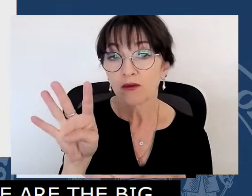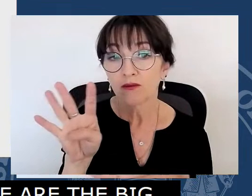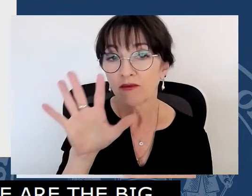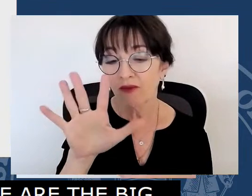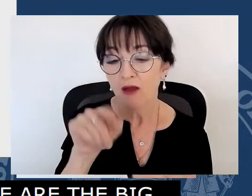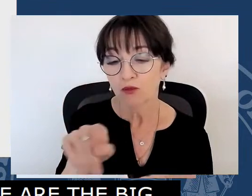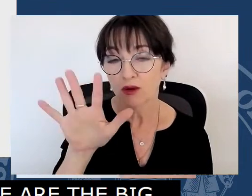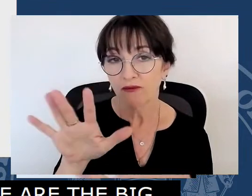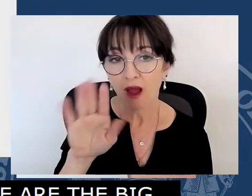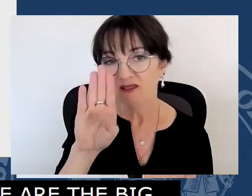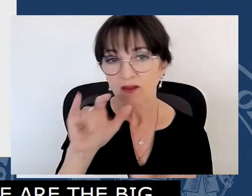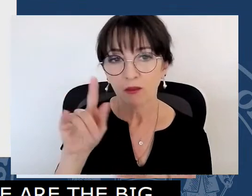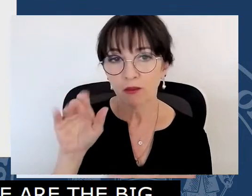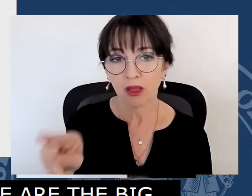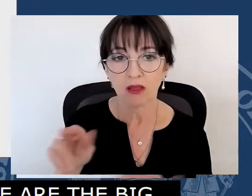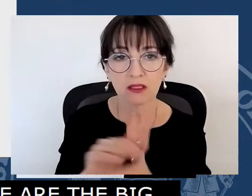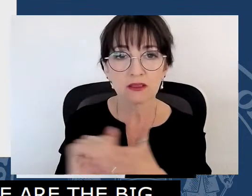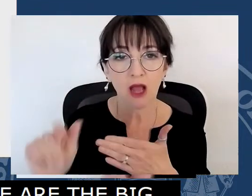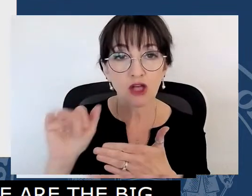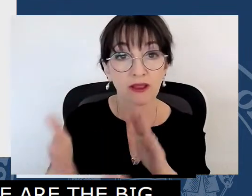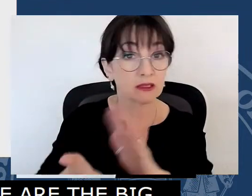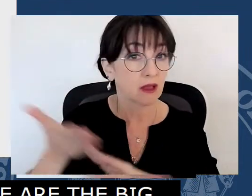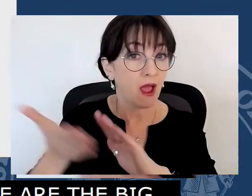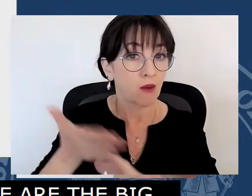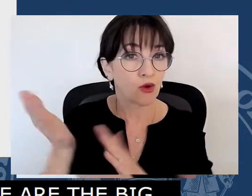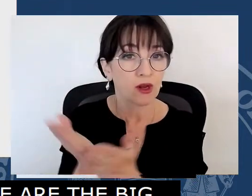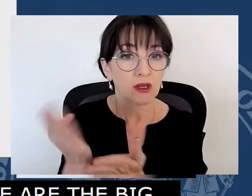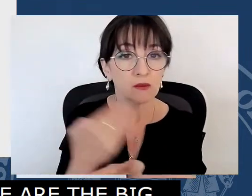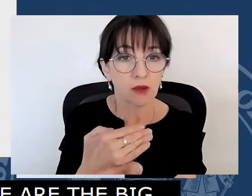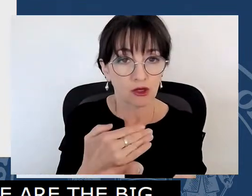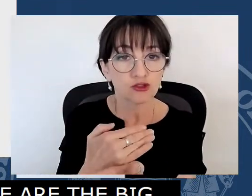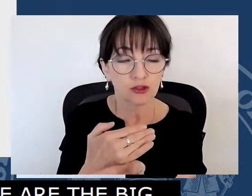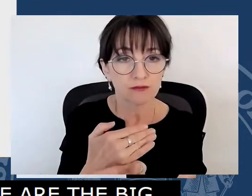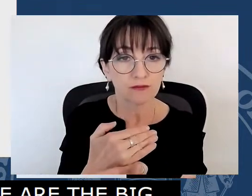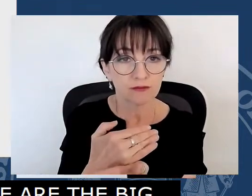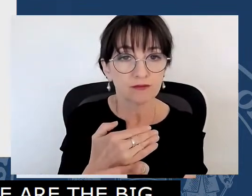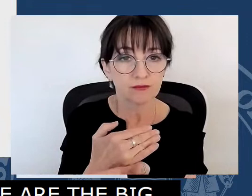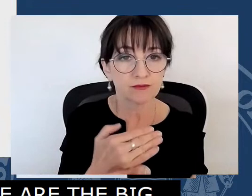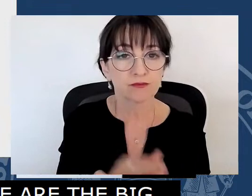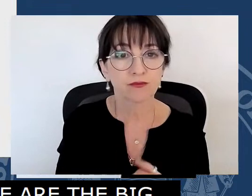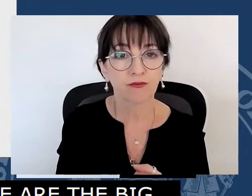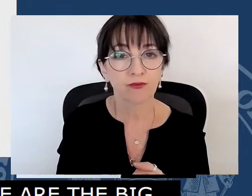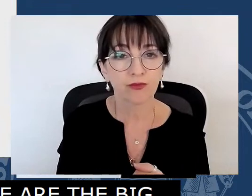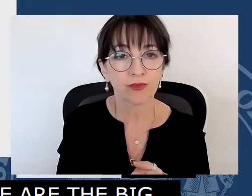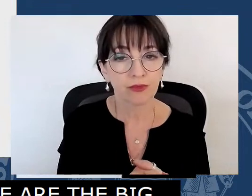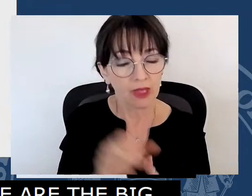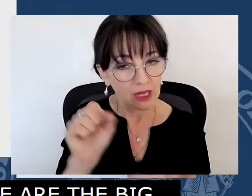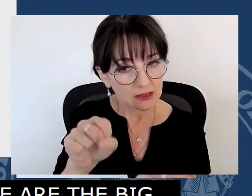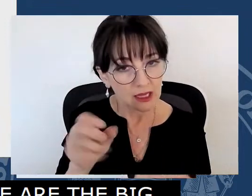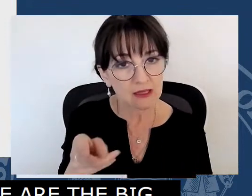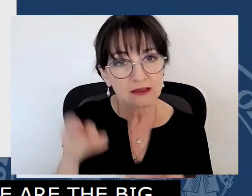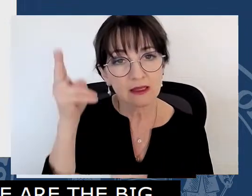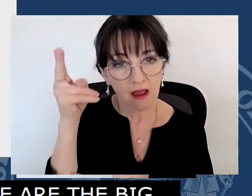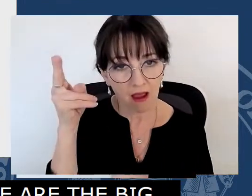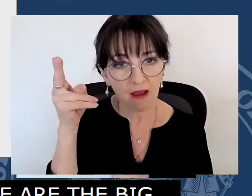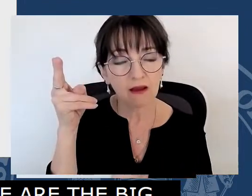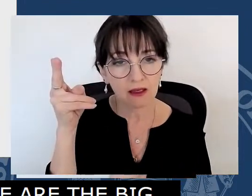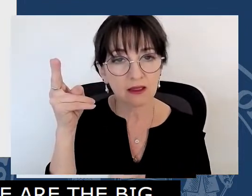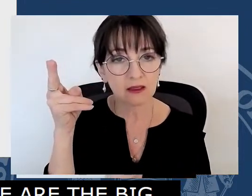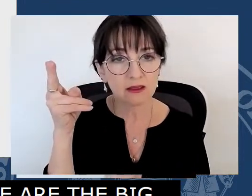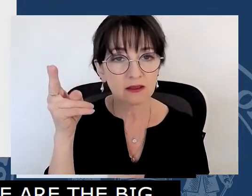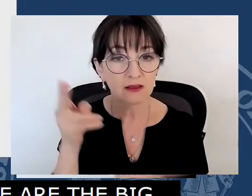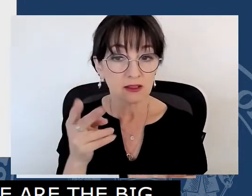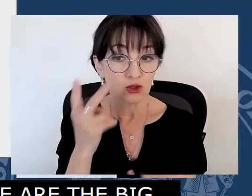billion. That's operating budget growth at 7.4%. It's a little bit high relative to our target,